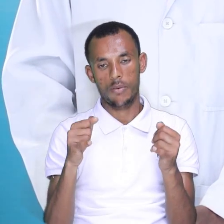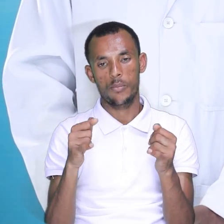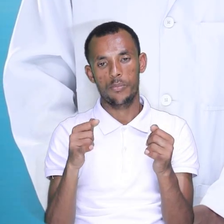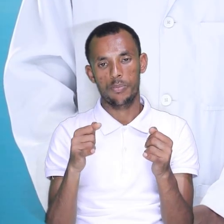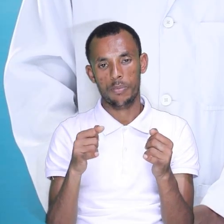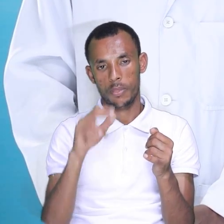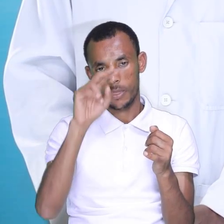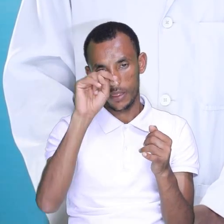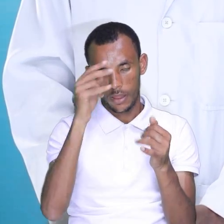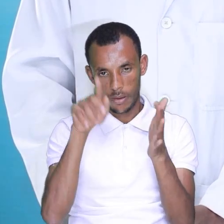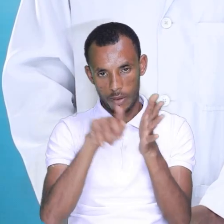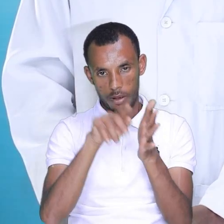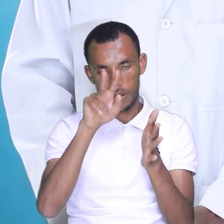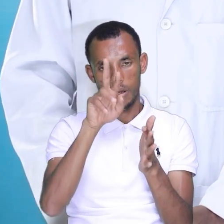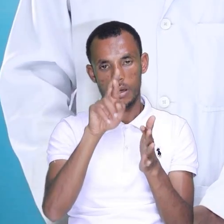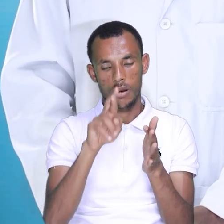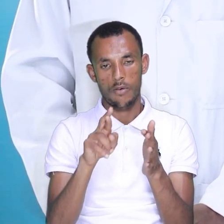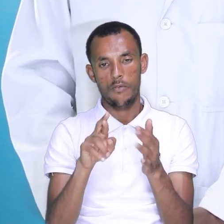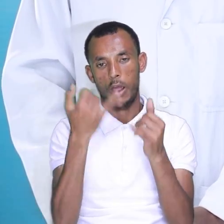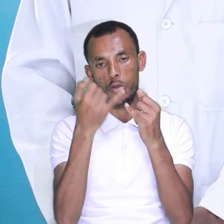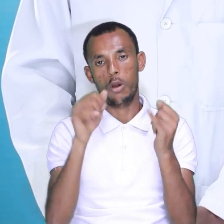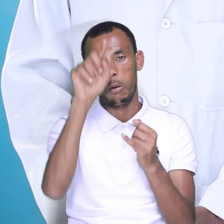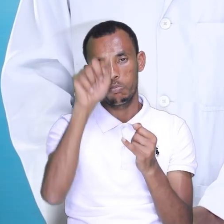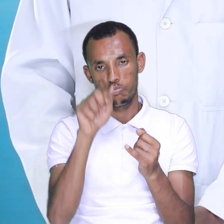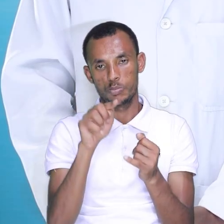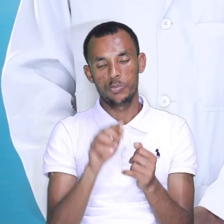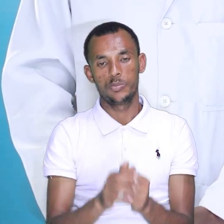by n minus r factorial.